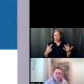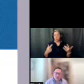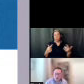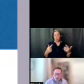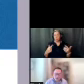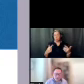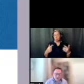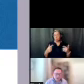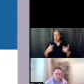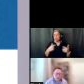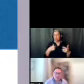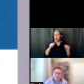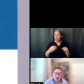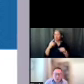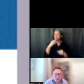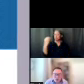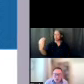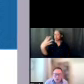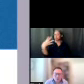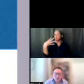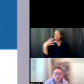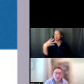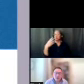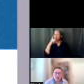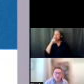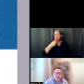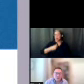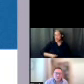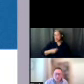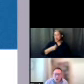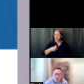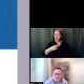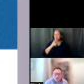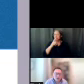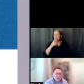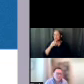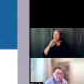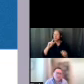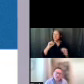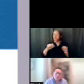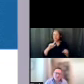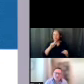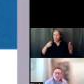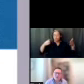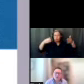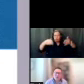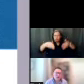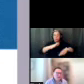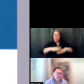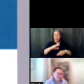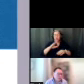visibility and highlight who the heck we are, and the gifts that we do have. Uh, that helps too,